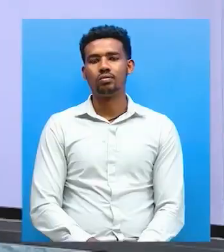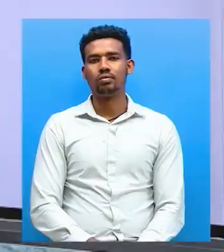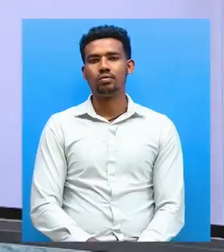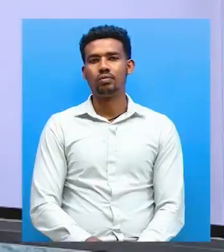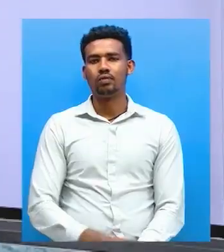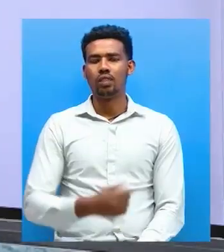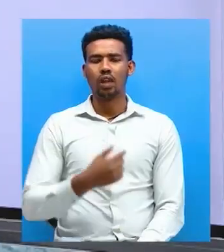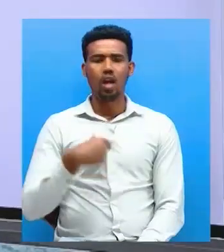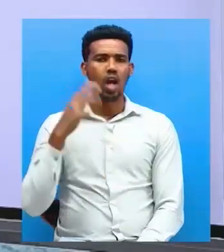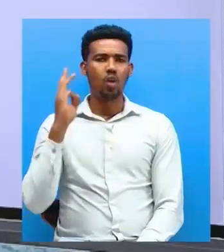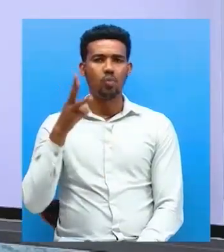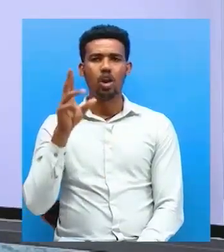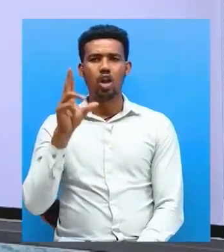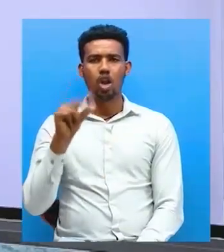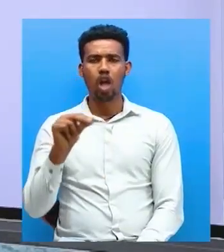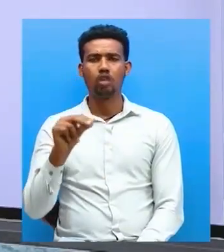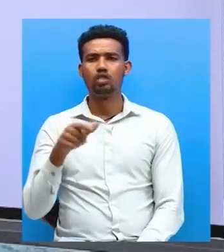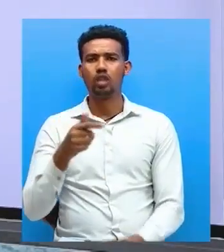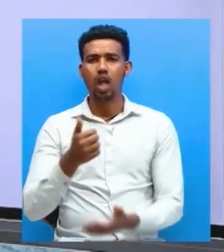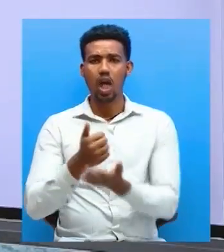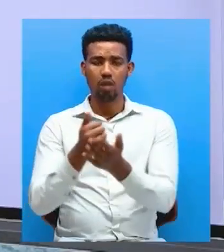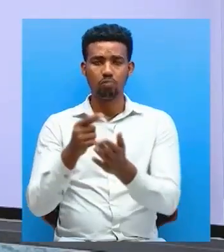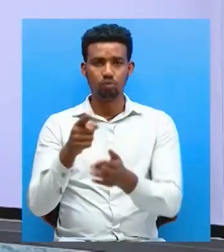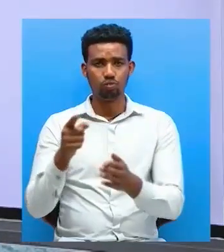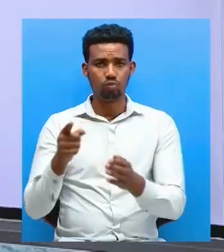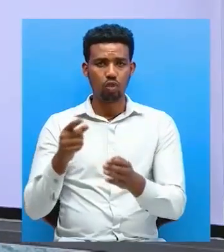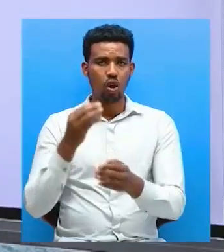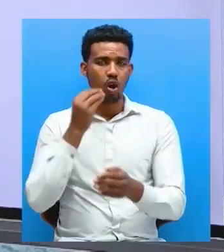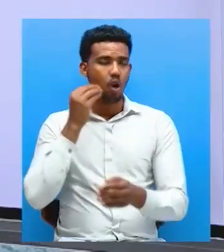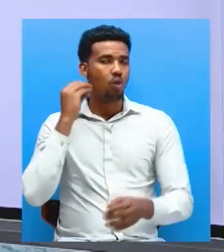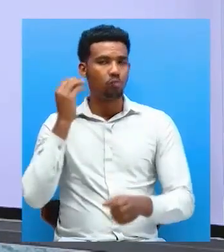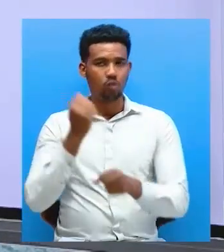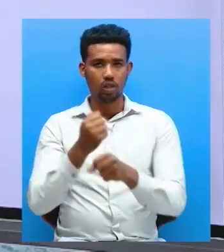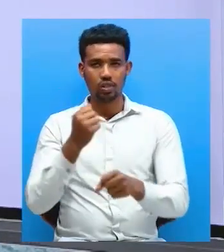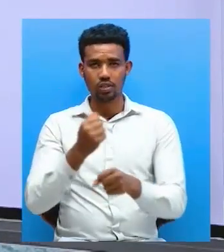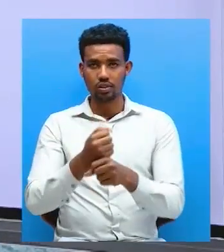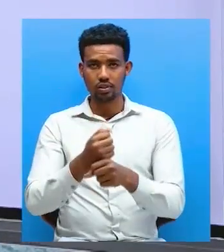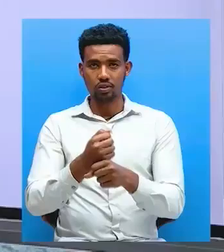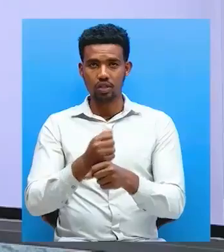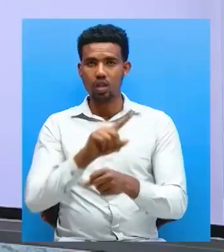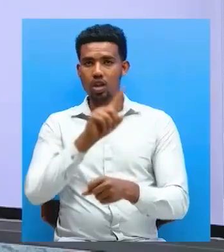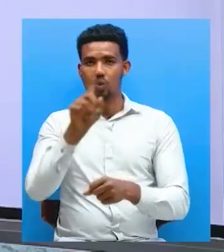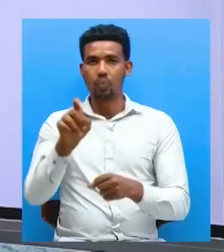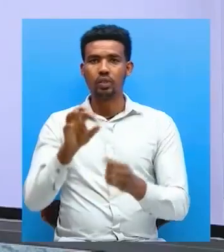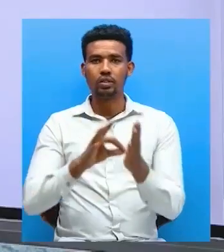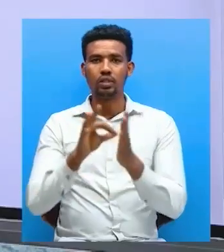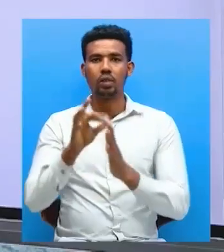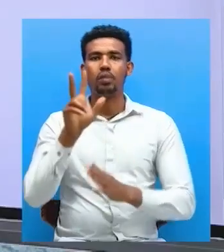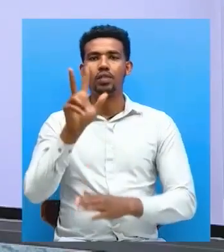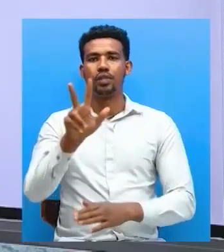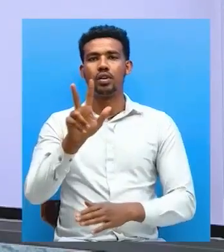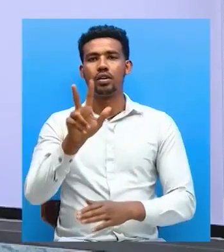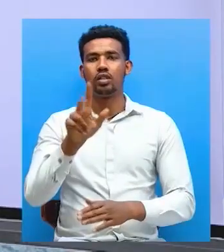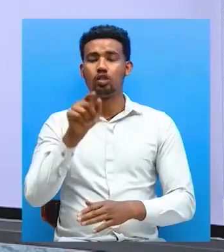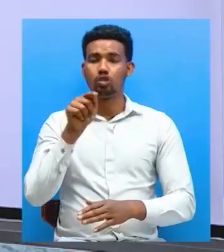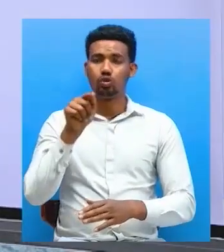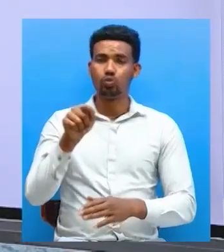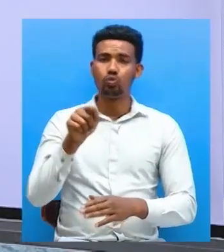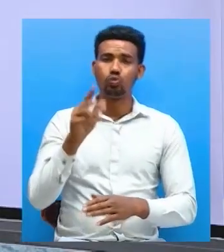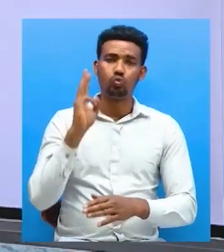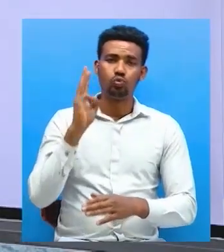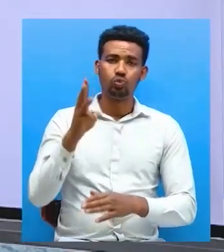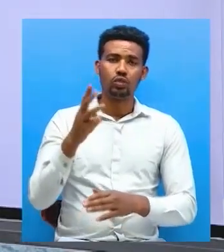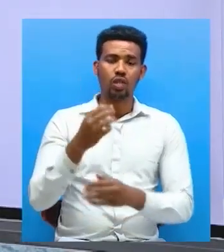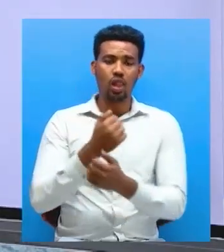I will not help you with your homework. Question number 3. You would